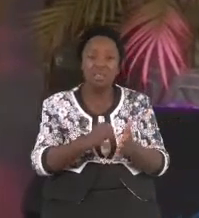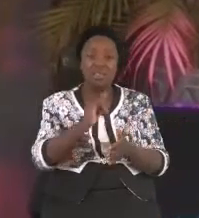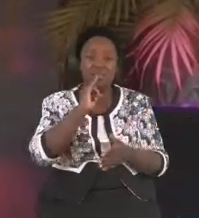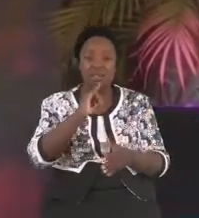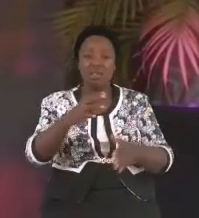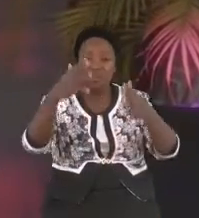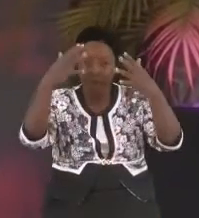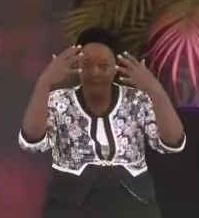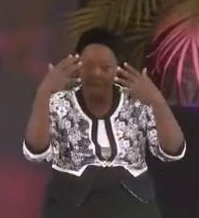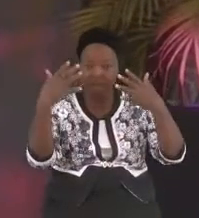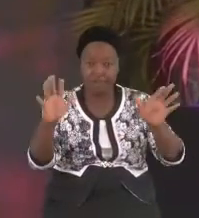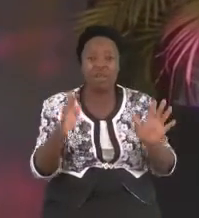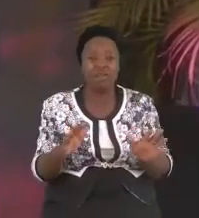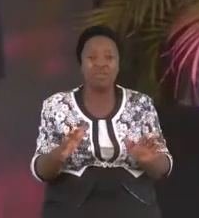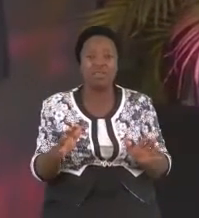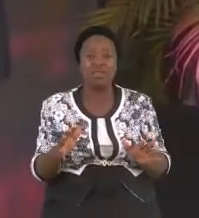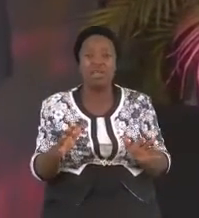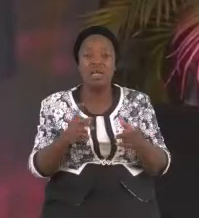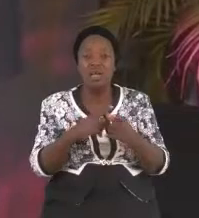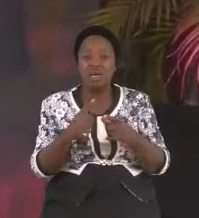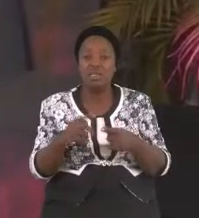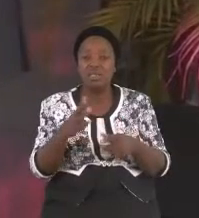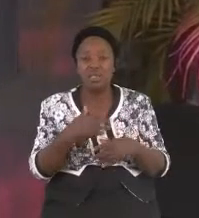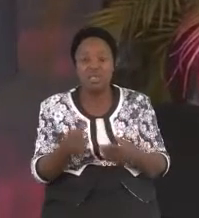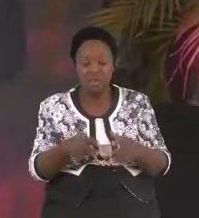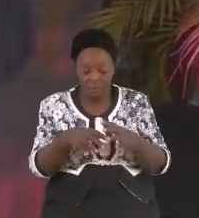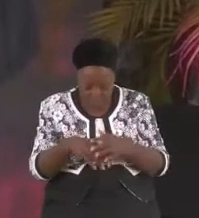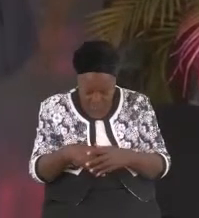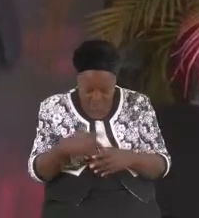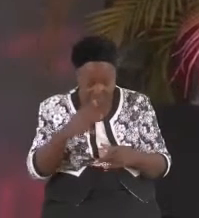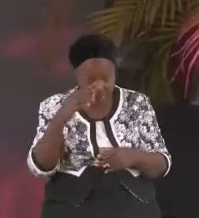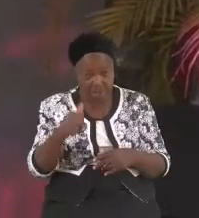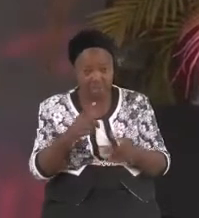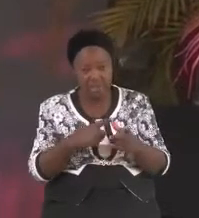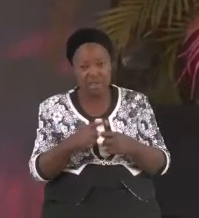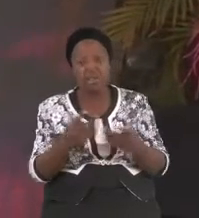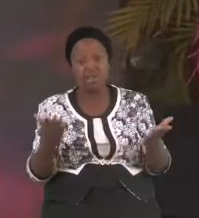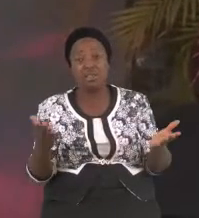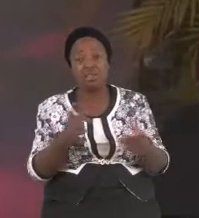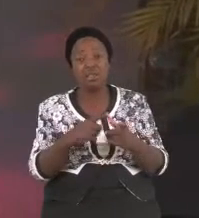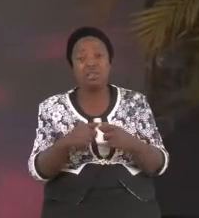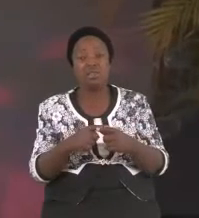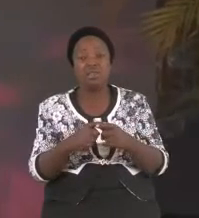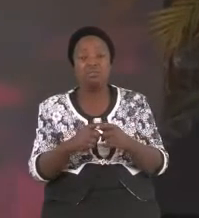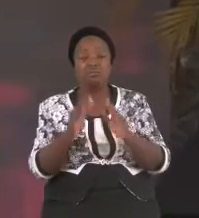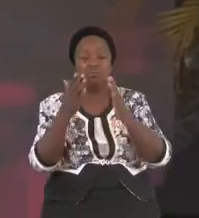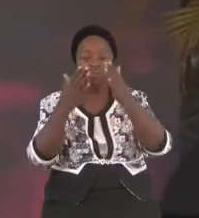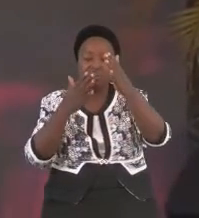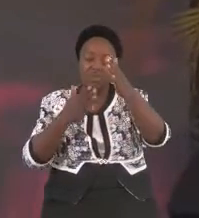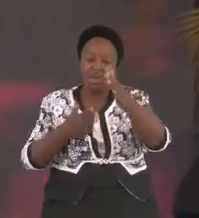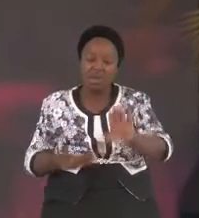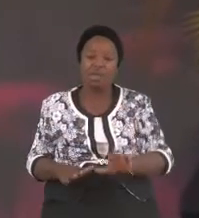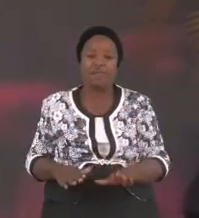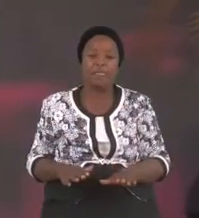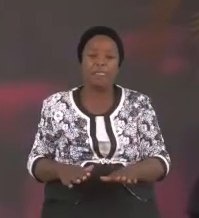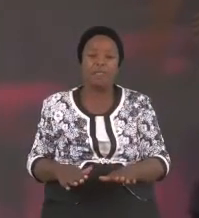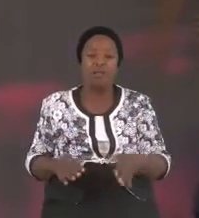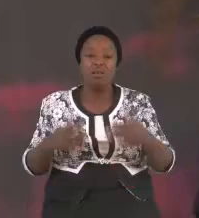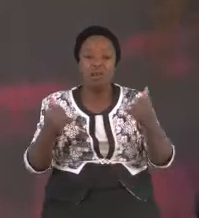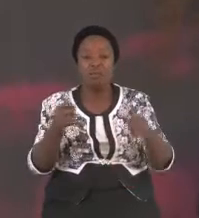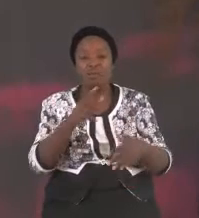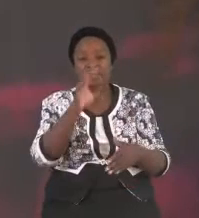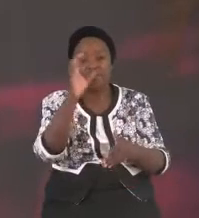said and give up the ghost and then in chapter 20 21 chapter 20 verse